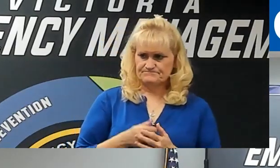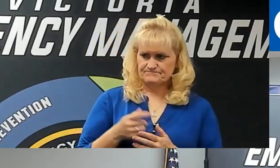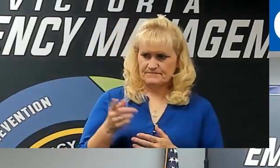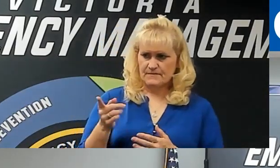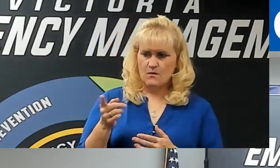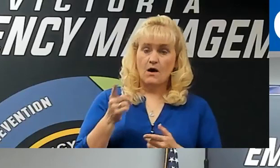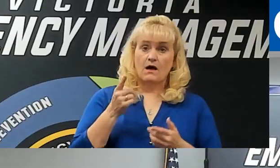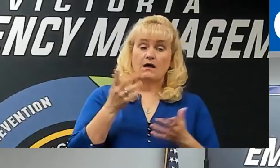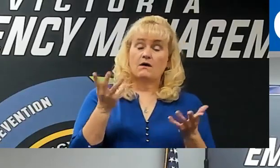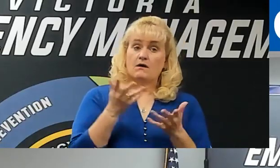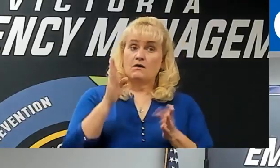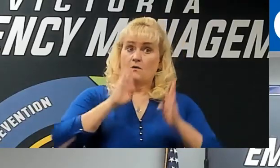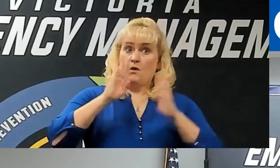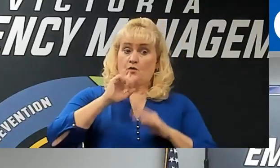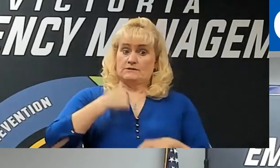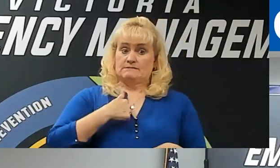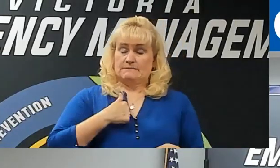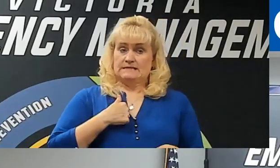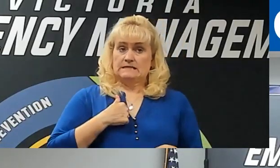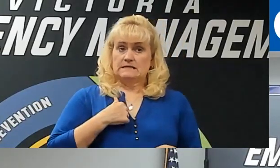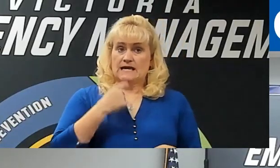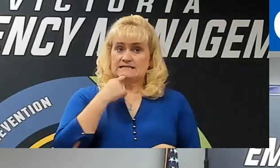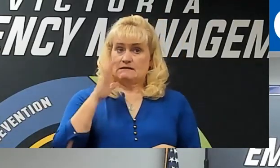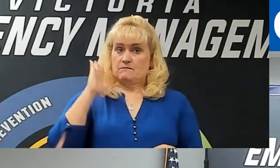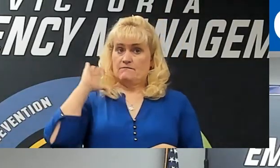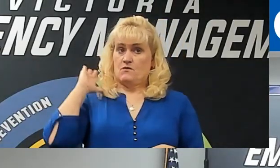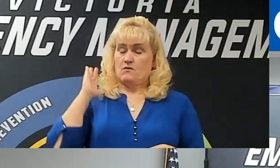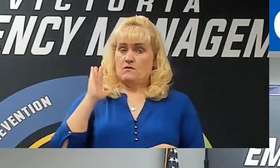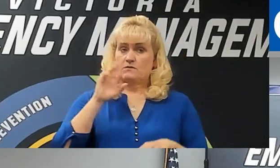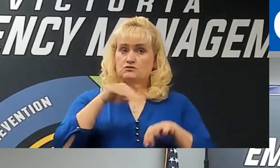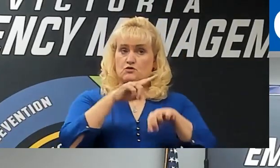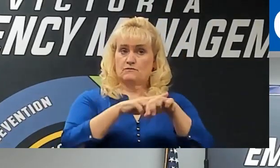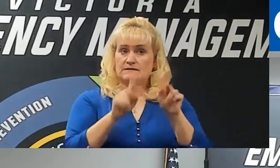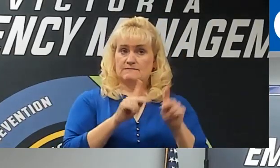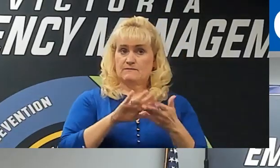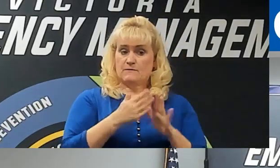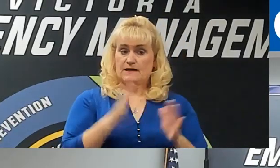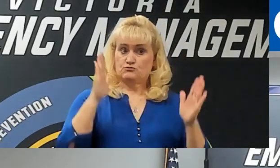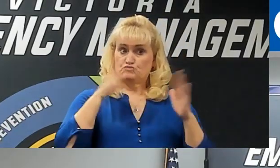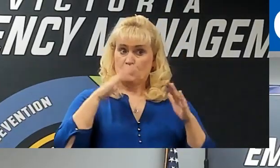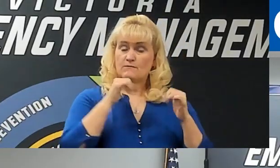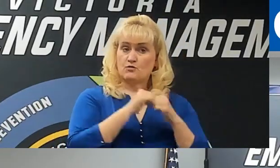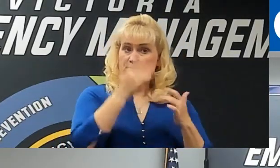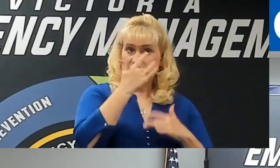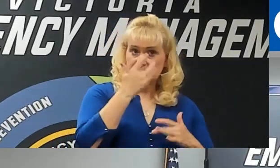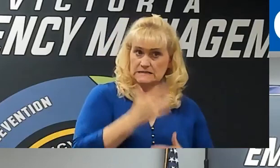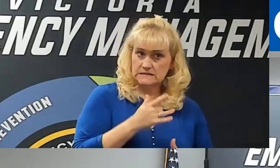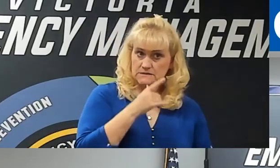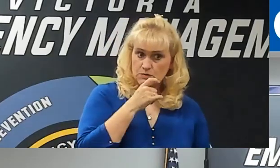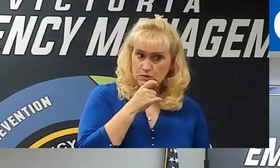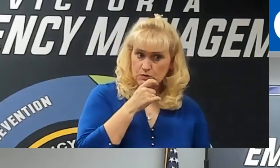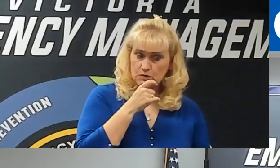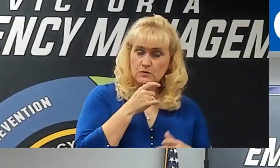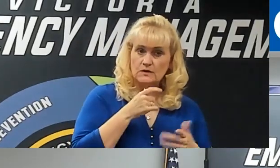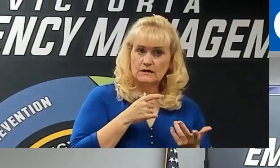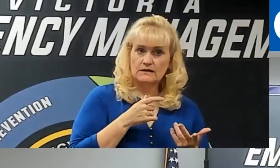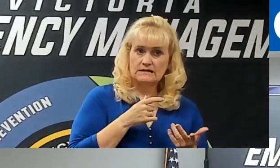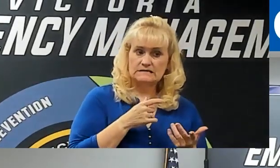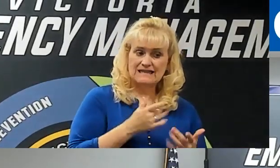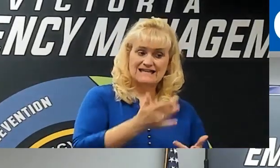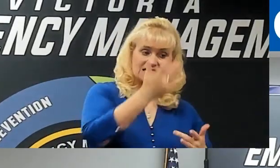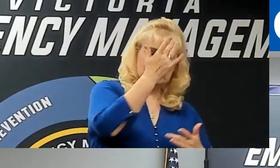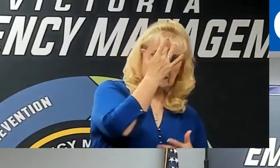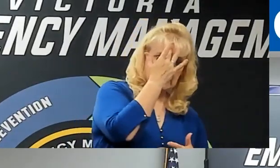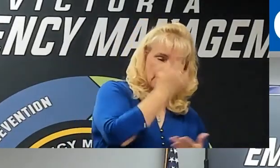thing that worries me is that, like I said earlier, that typically the people that get in trouble with this disease is after a week or so after they've been